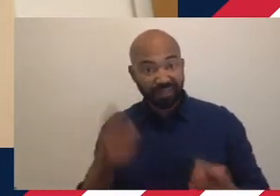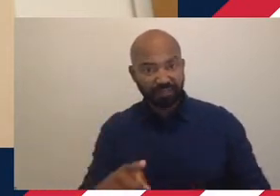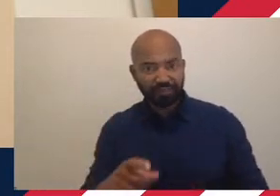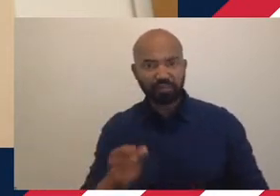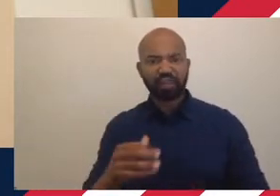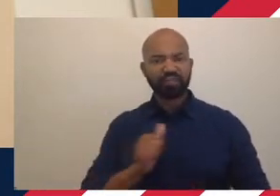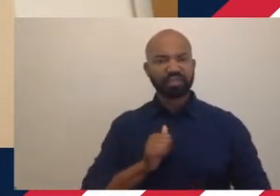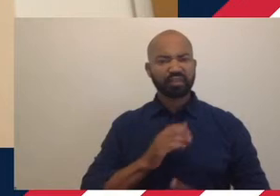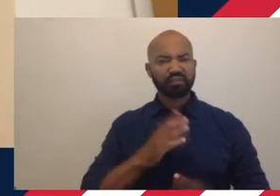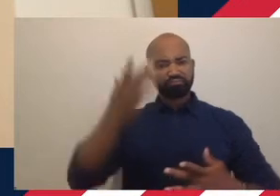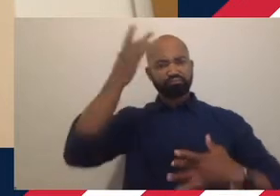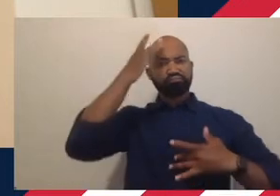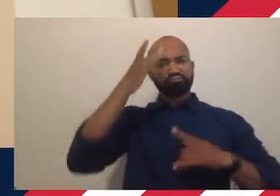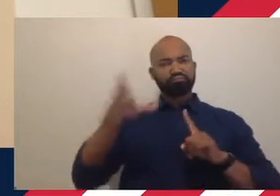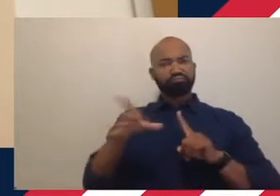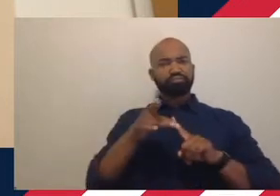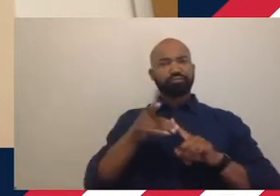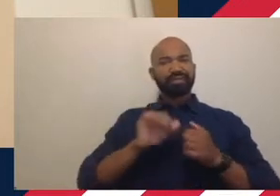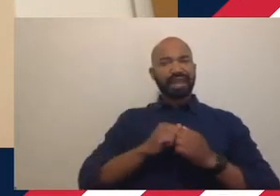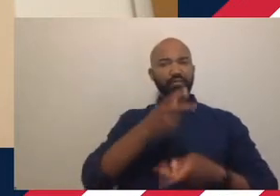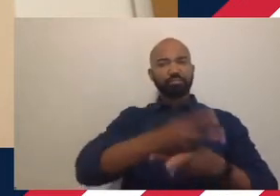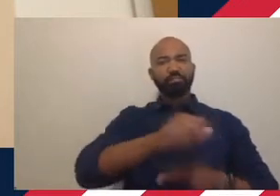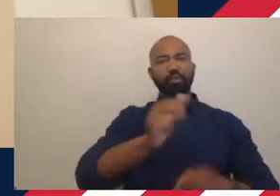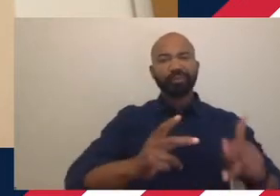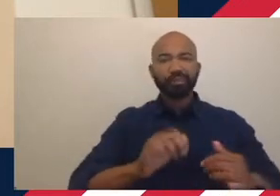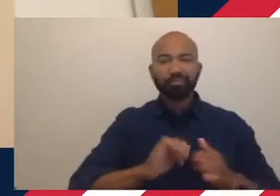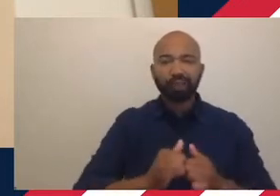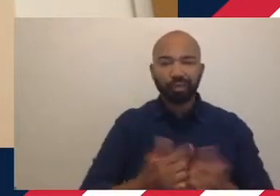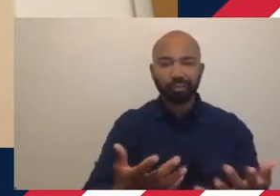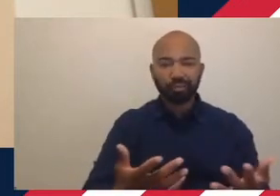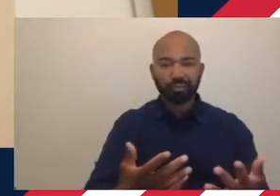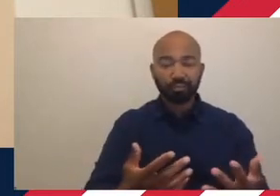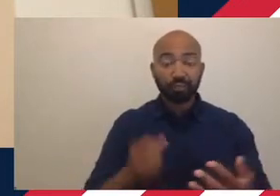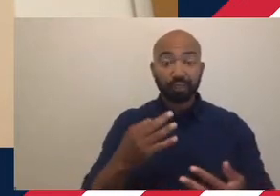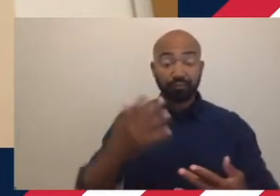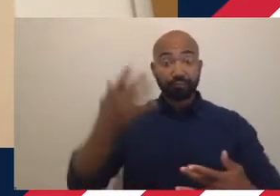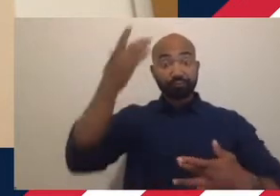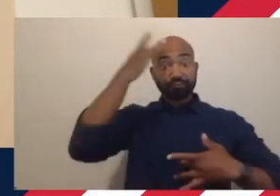care of somebody else? Who would take care of me if I become